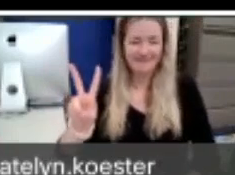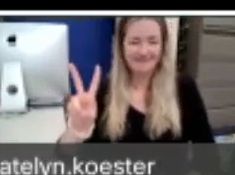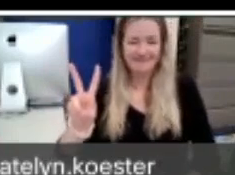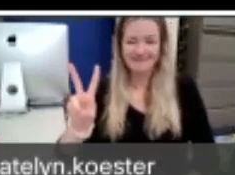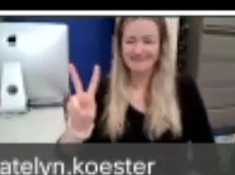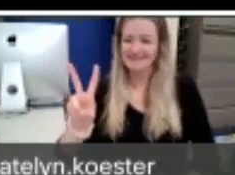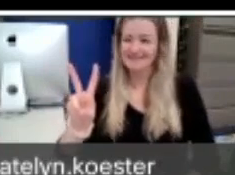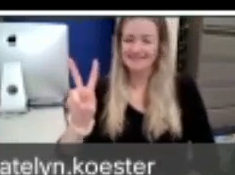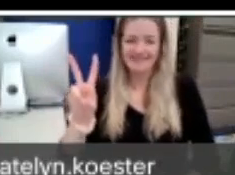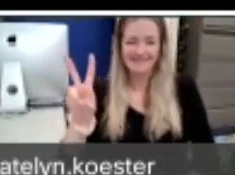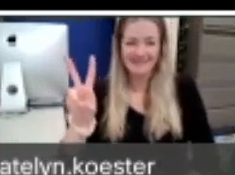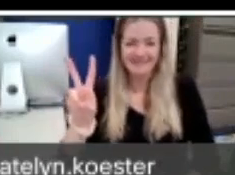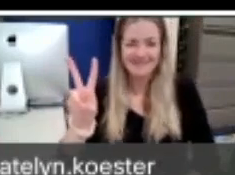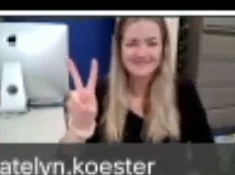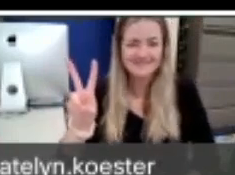V.